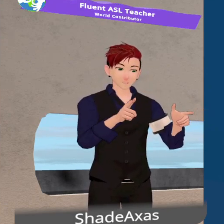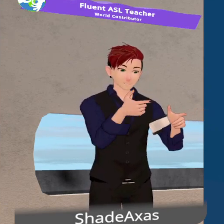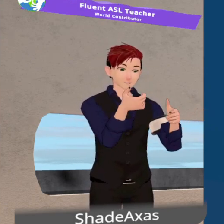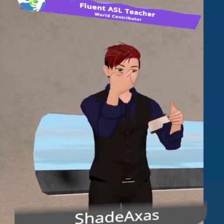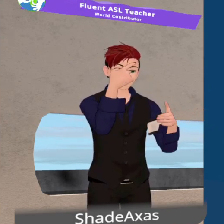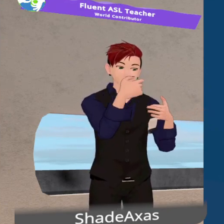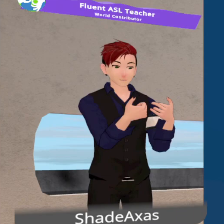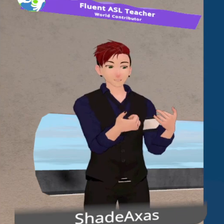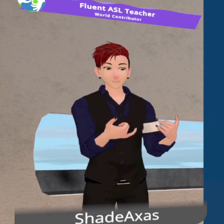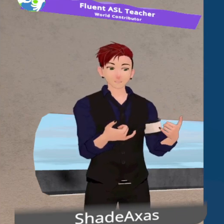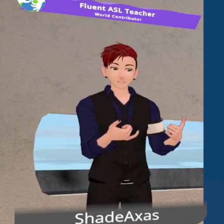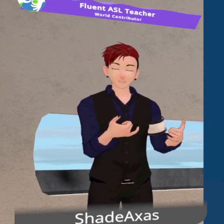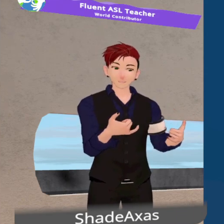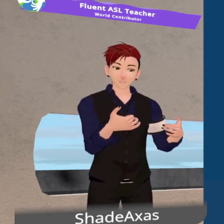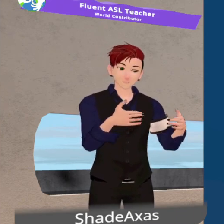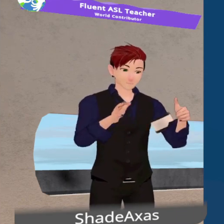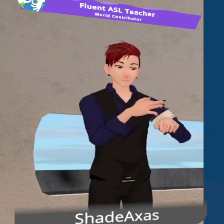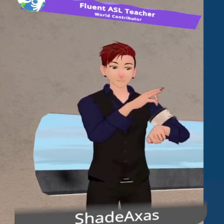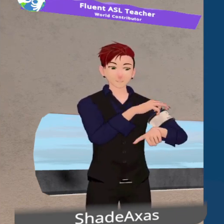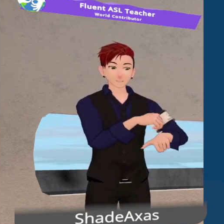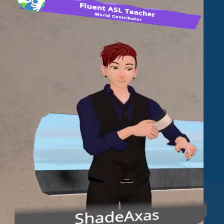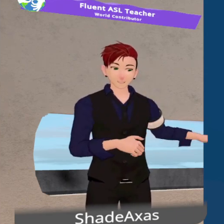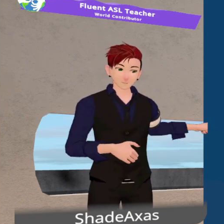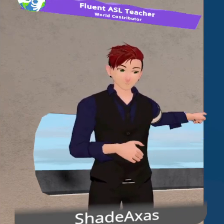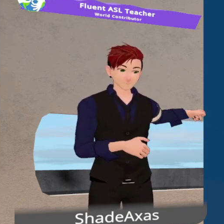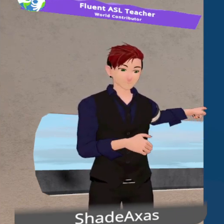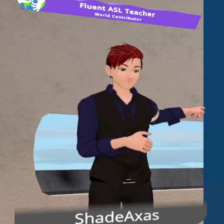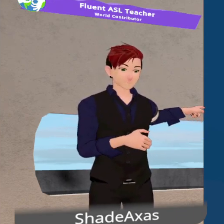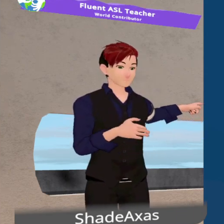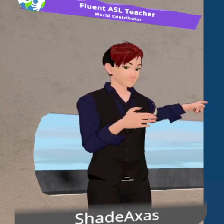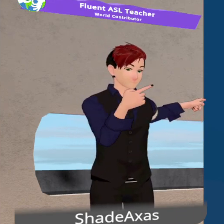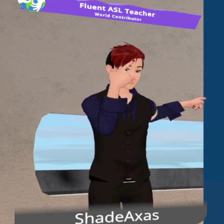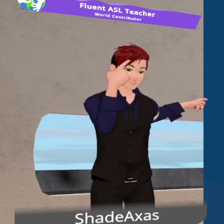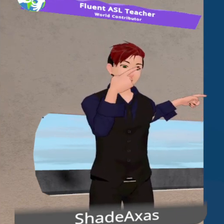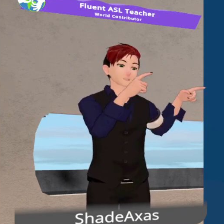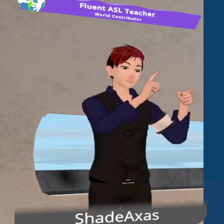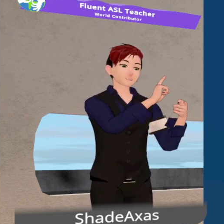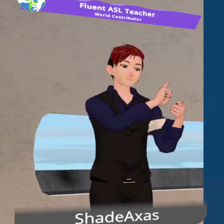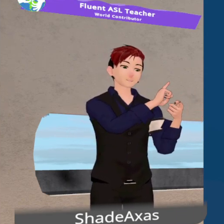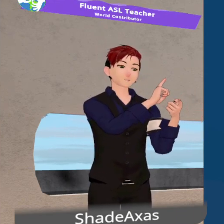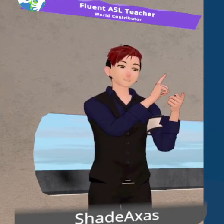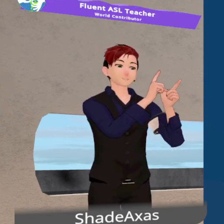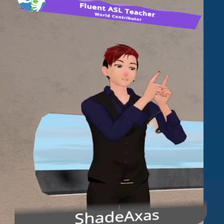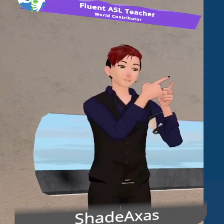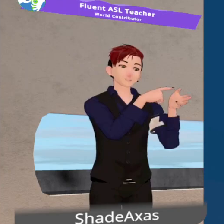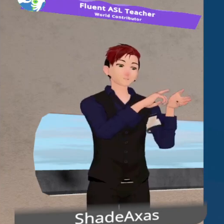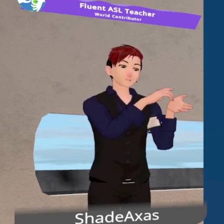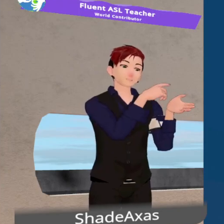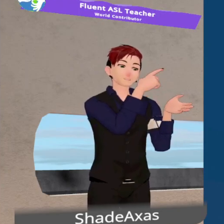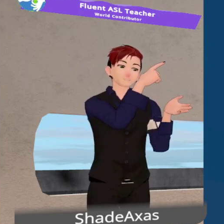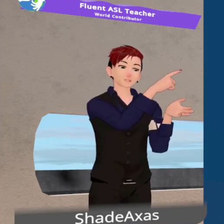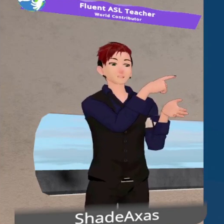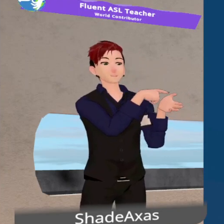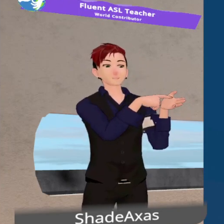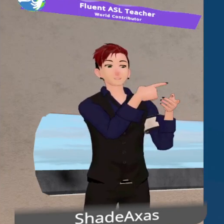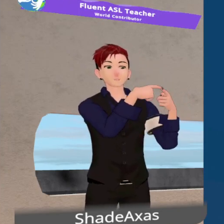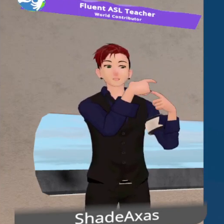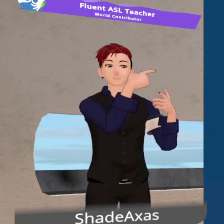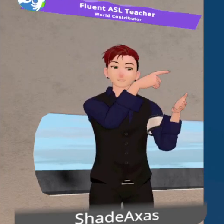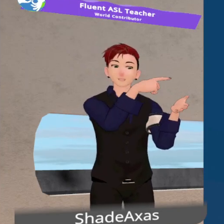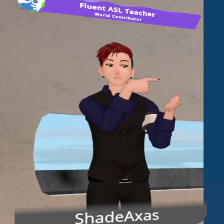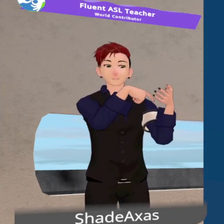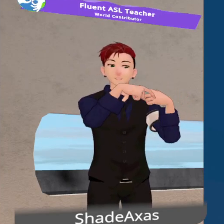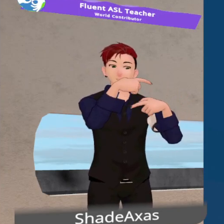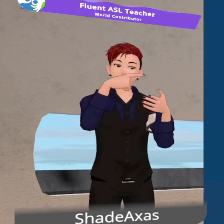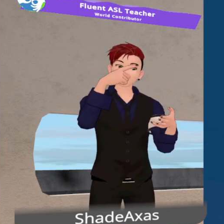your language that you think in right now, is full English. And you're going to have to manually think, okay, what's the sign for that?